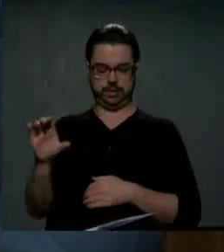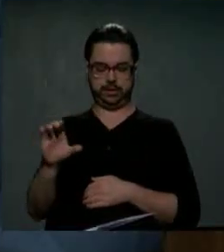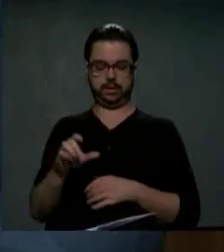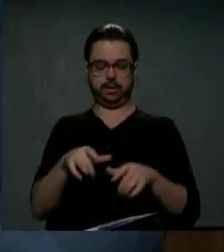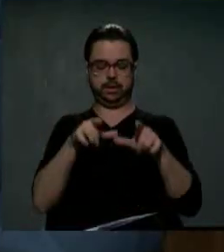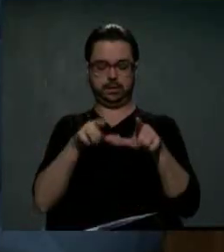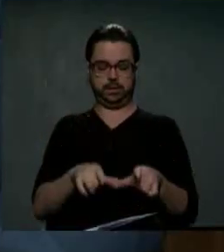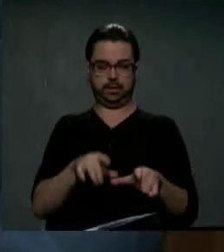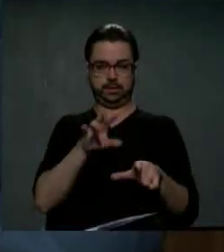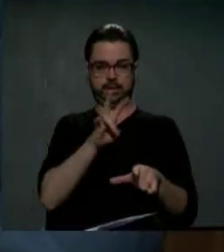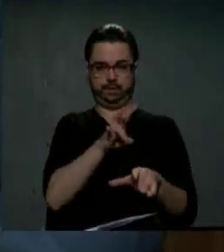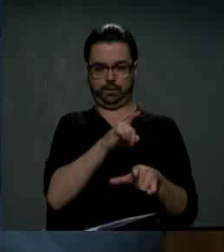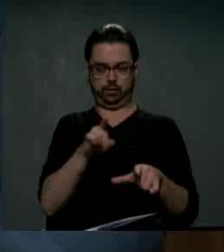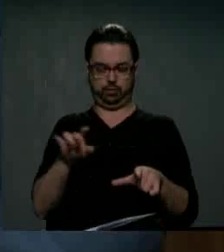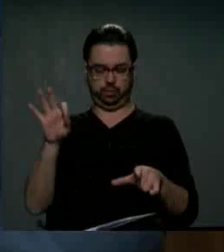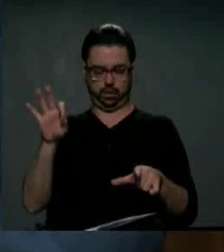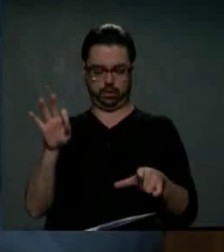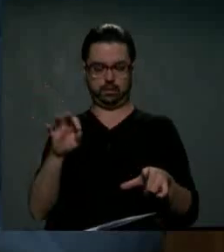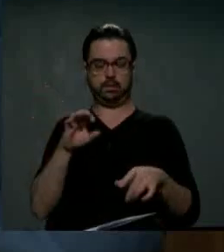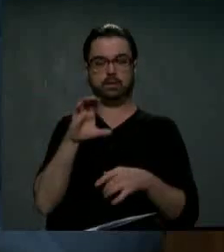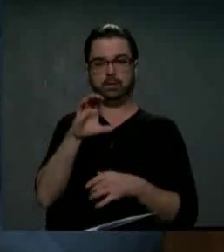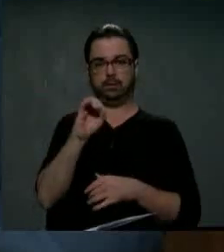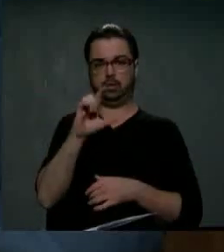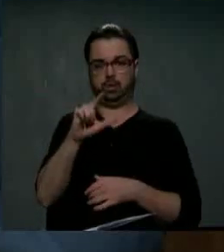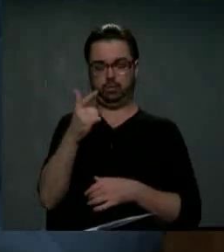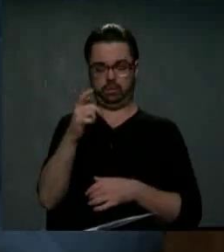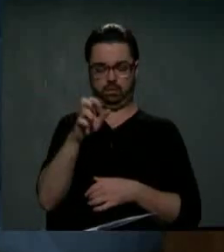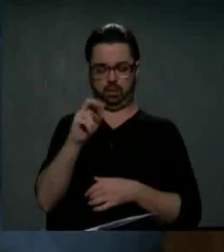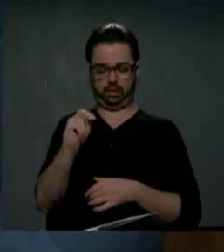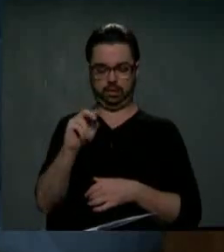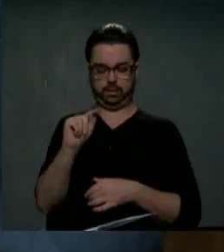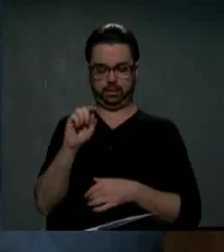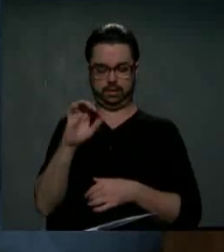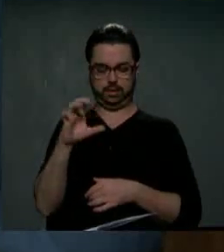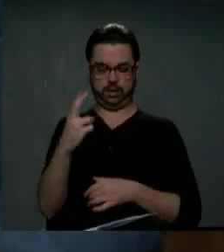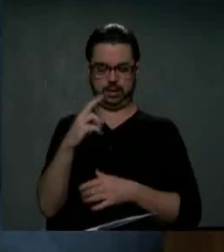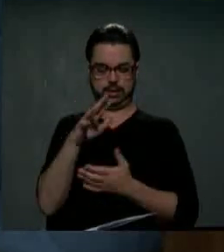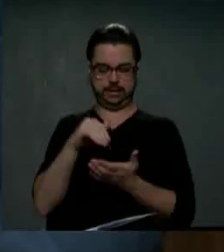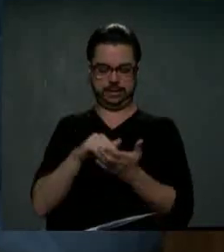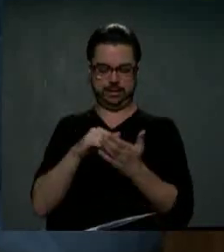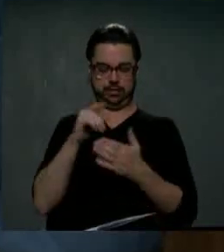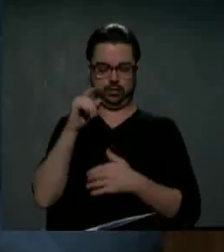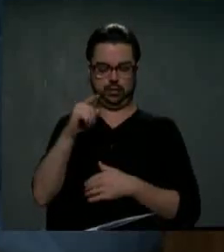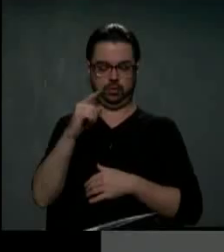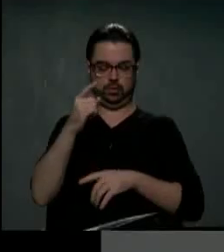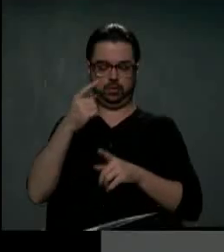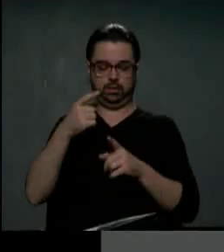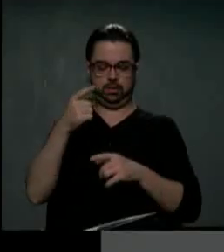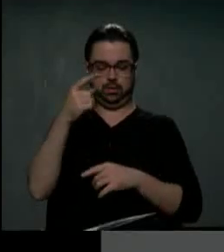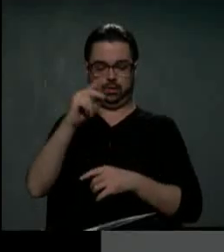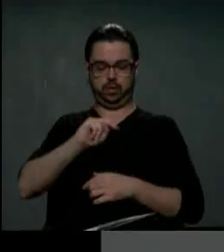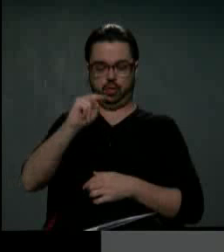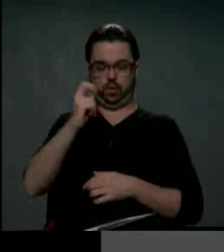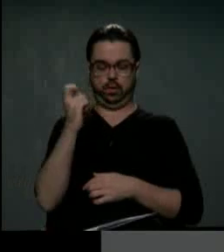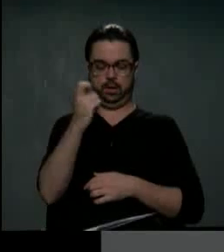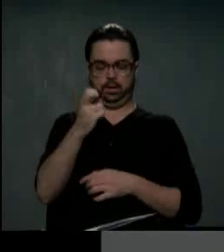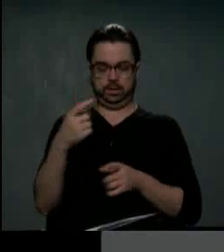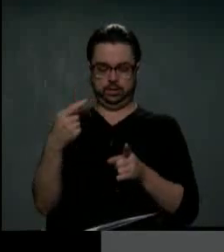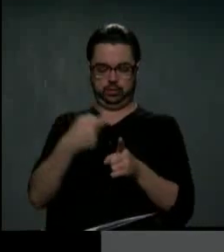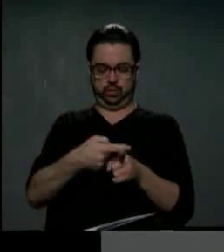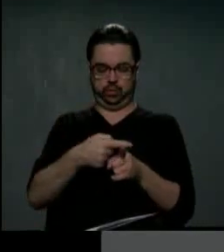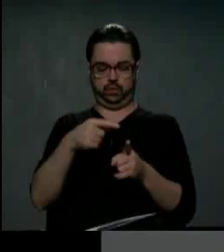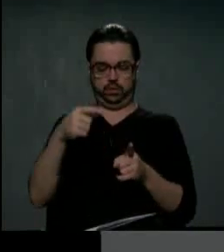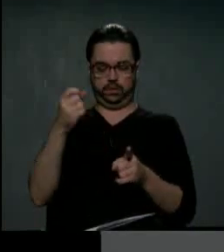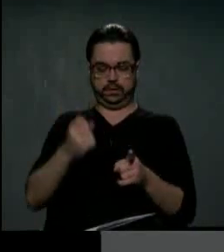Z-3371-CCC, lots 7 through 9, Colonel Glenn Tech Center, long form PCD, located on the northeast corner of South Bowman Road and Colonel Glenn Plaza